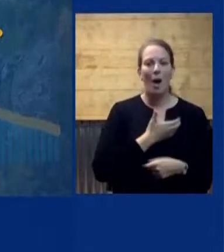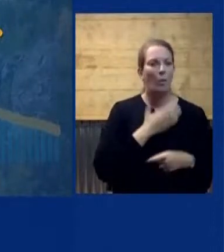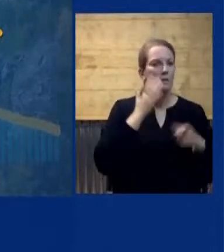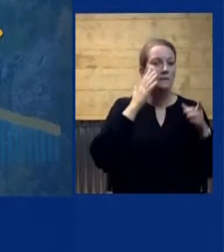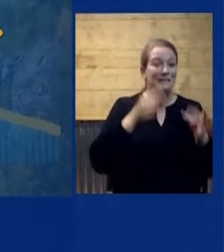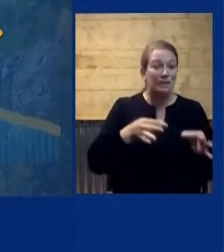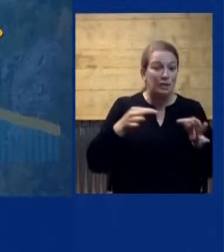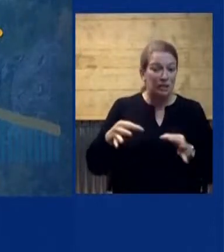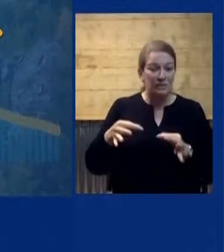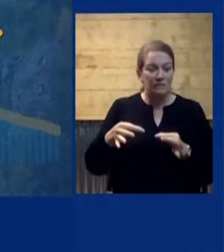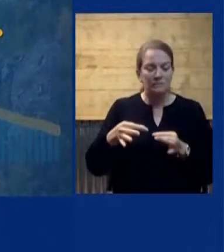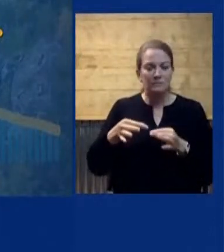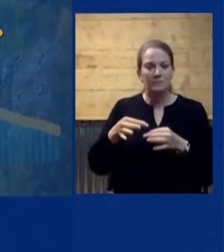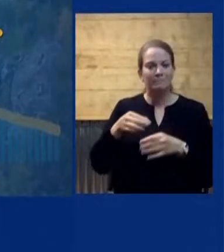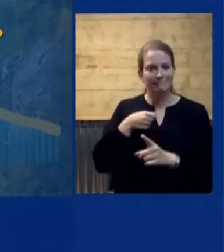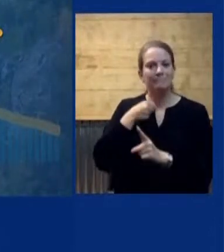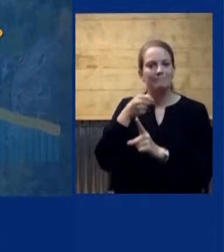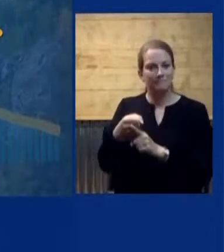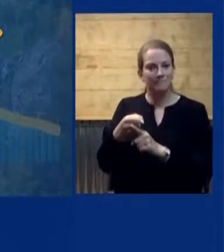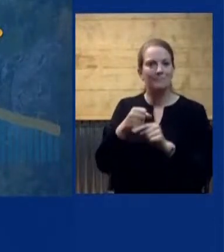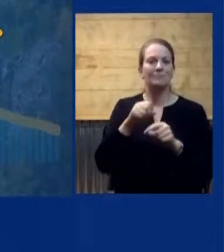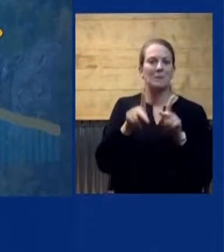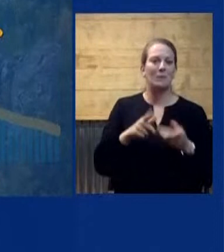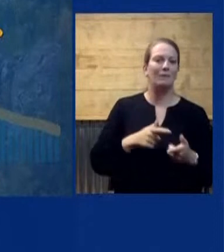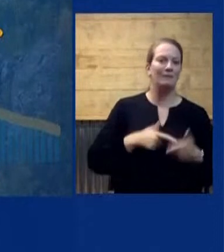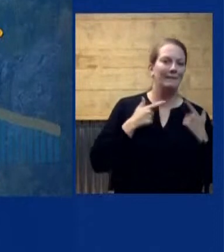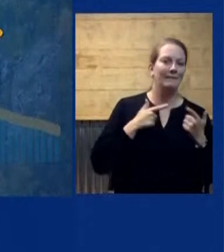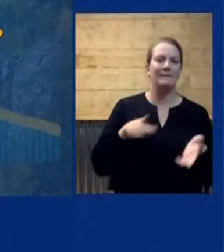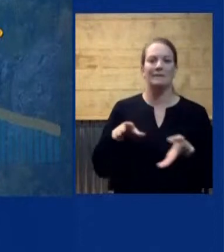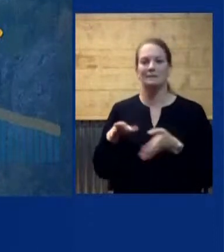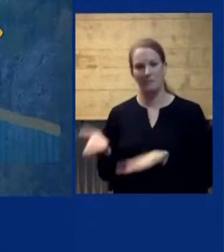many people live and how many people die.